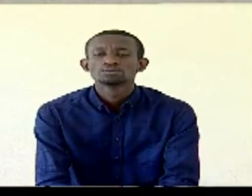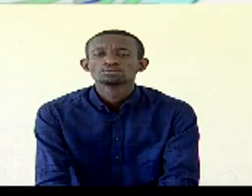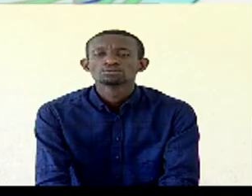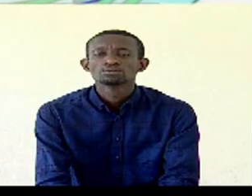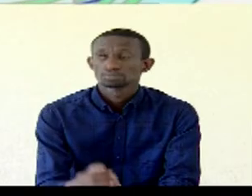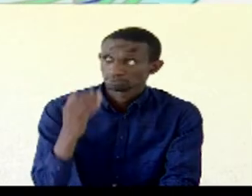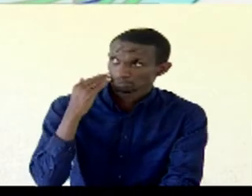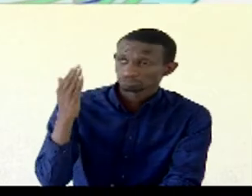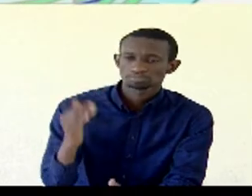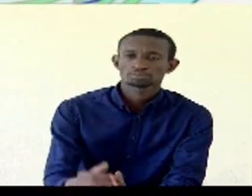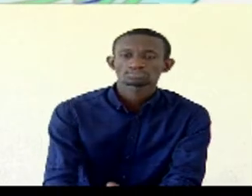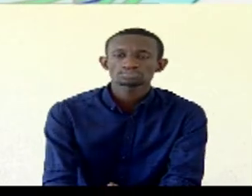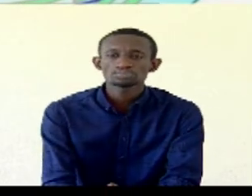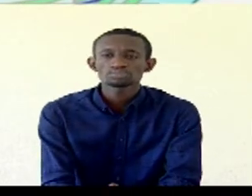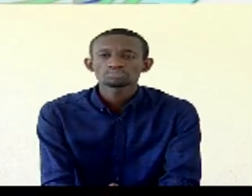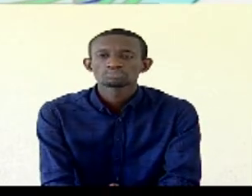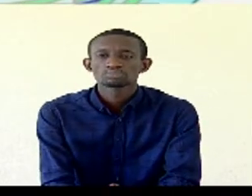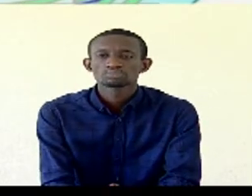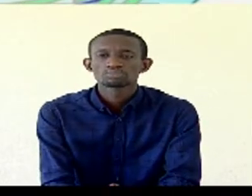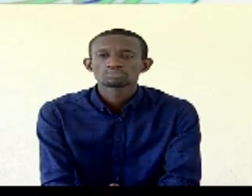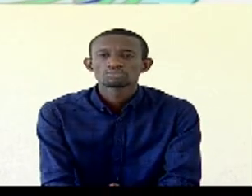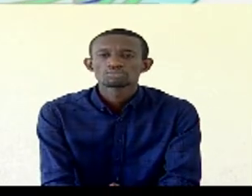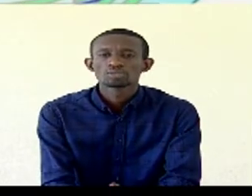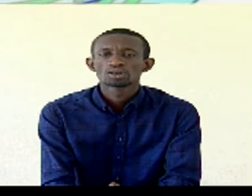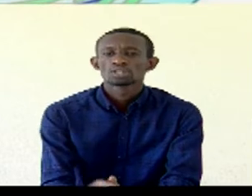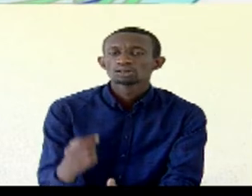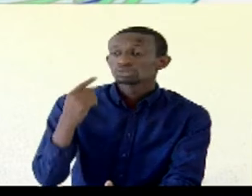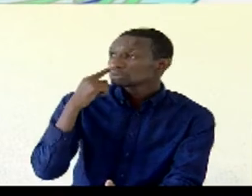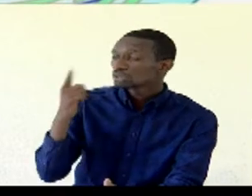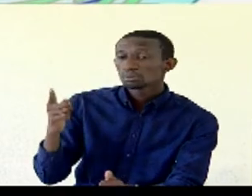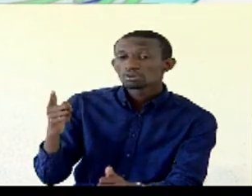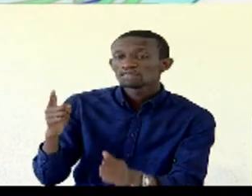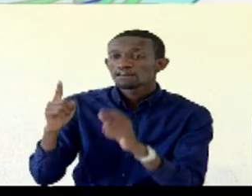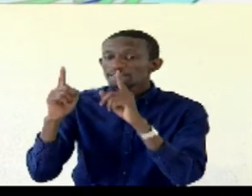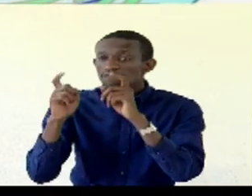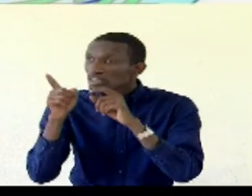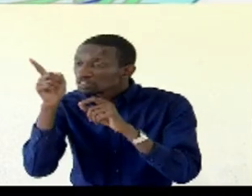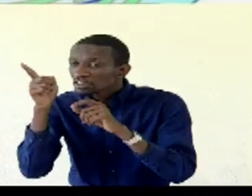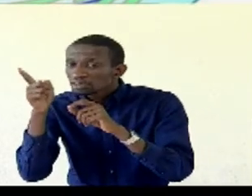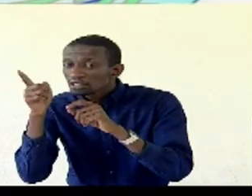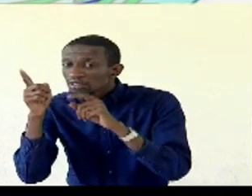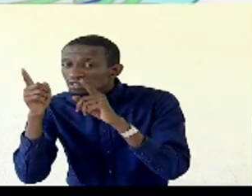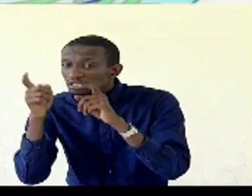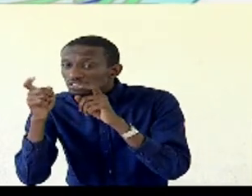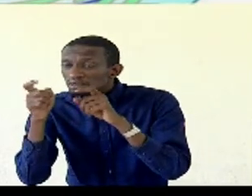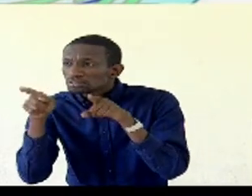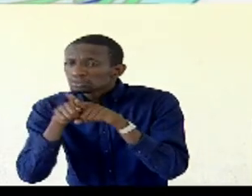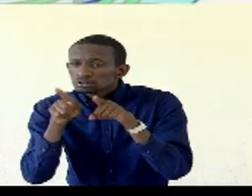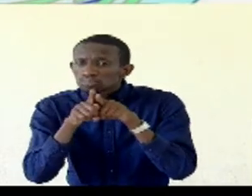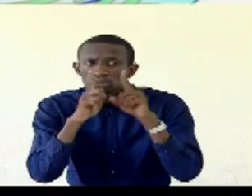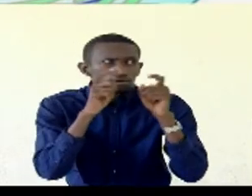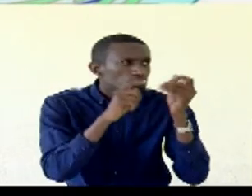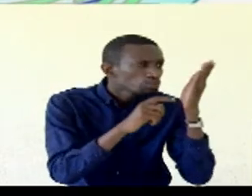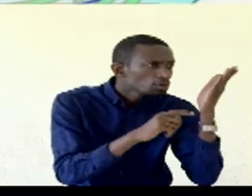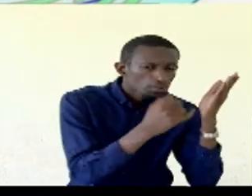Here we go. Are we able to find similarity between this cell that is having a focus on and what we